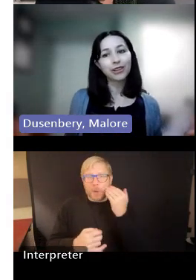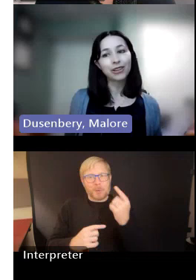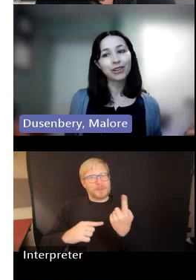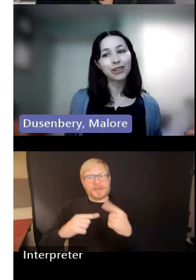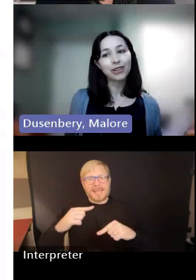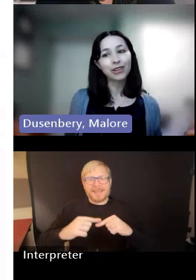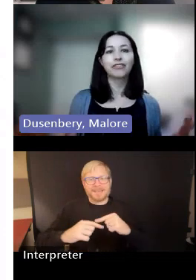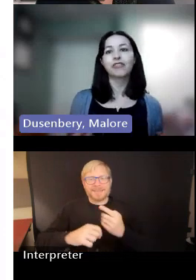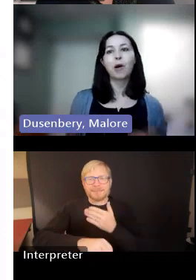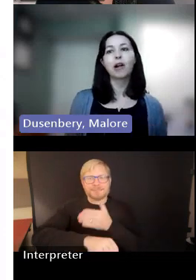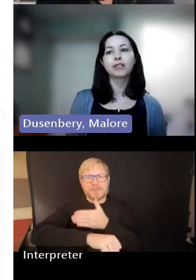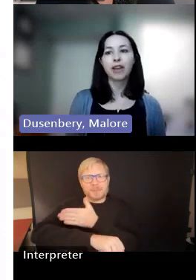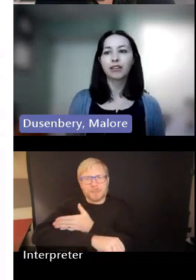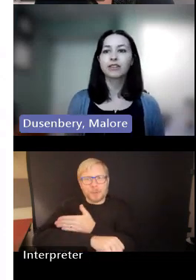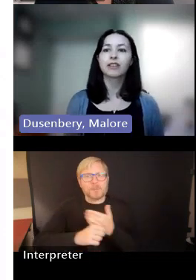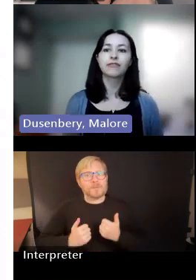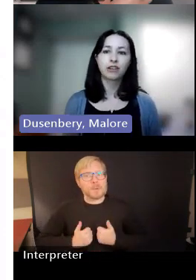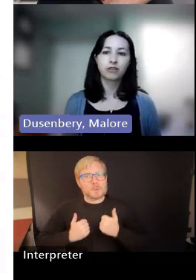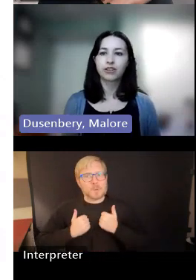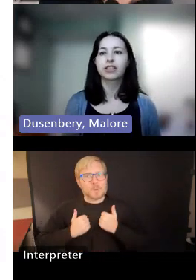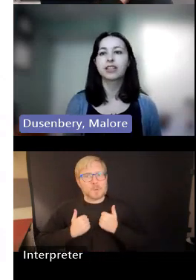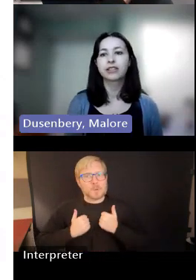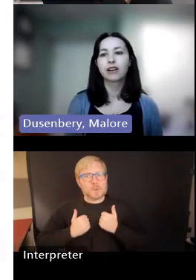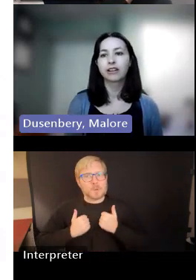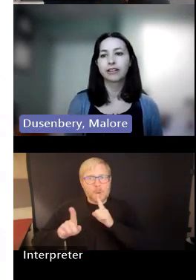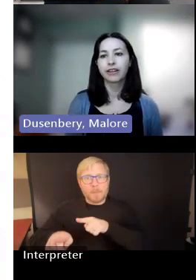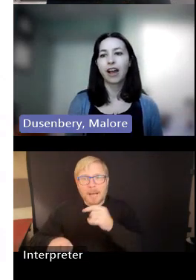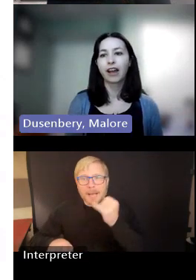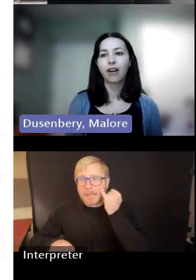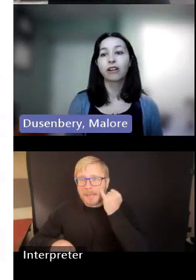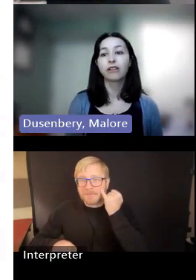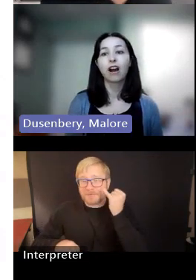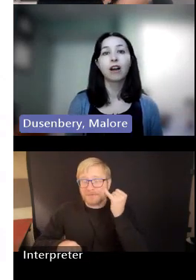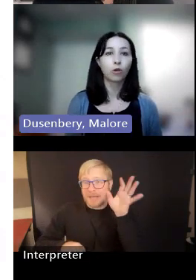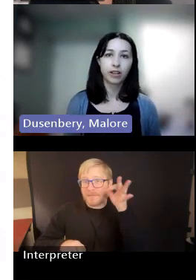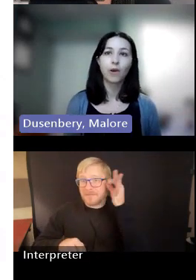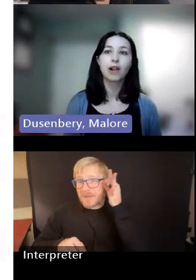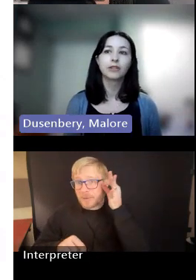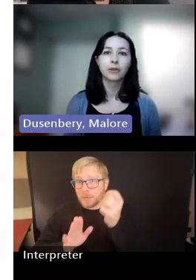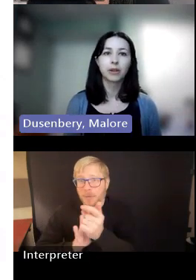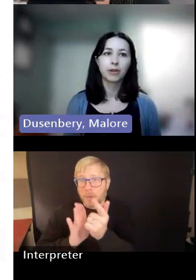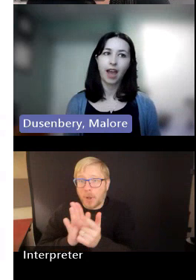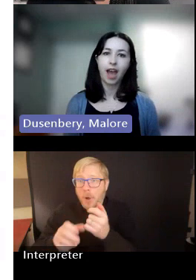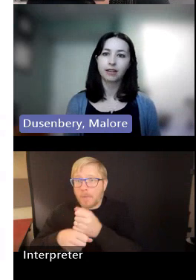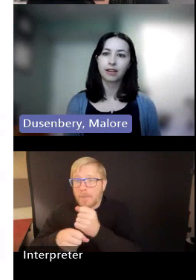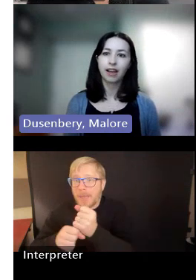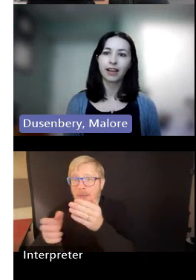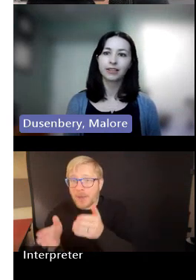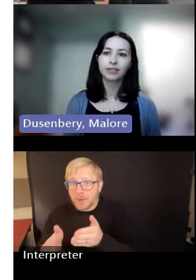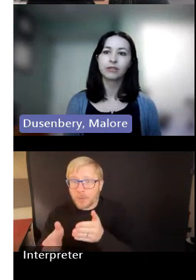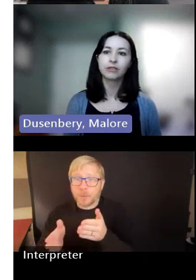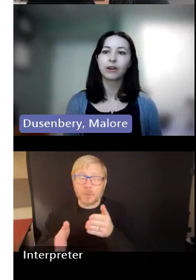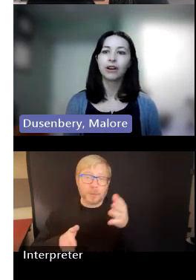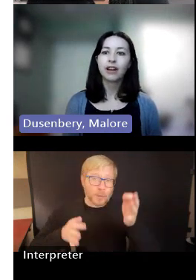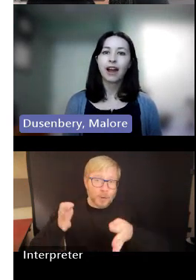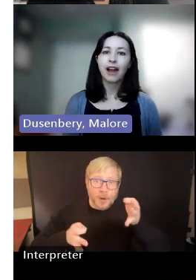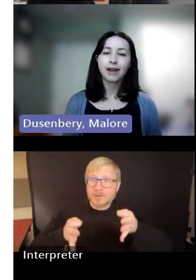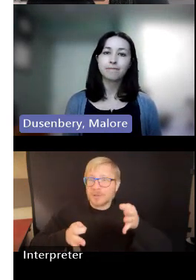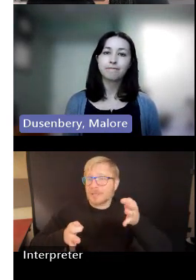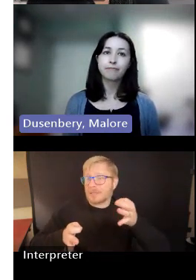survivors overall if policymakers and federal agencies aren't on board as well and doing what they can